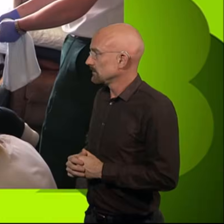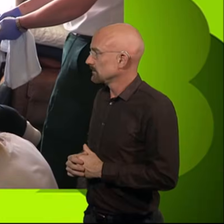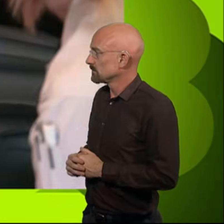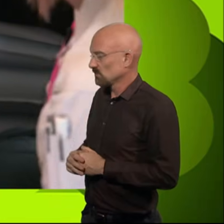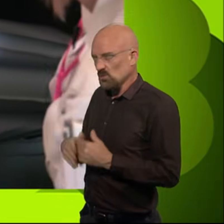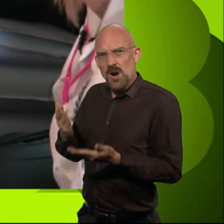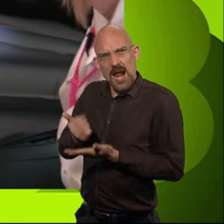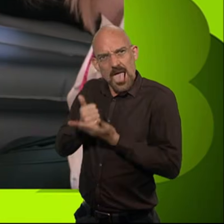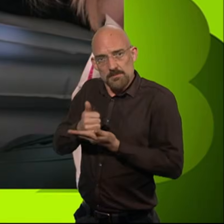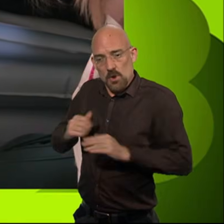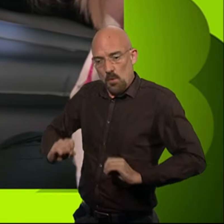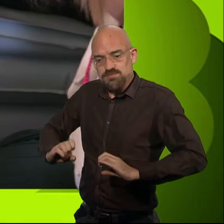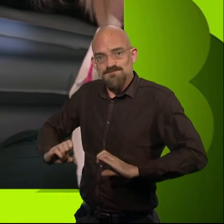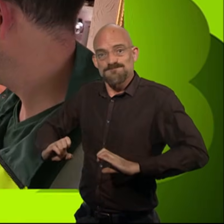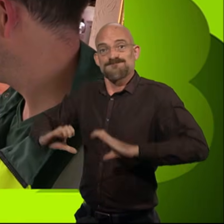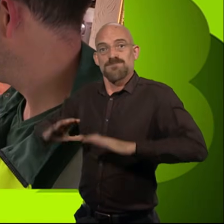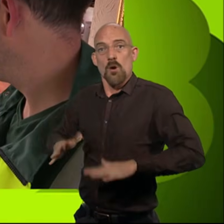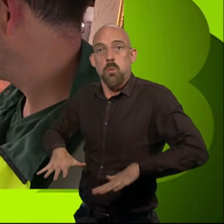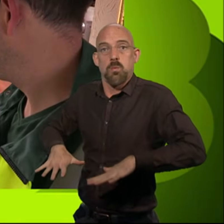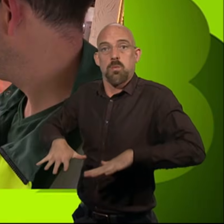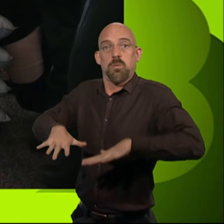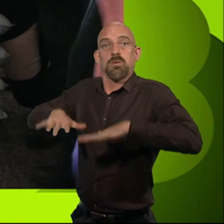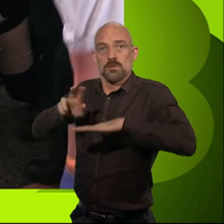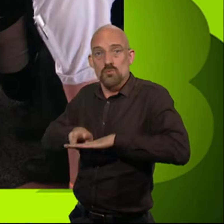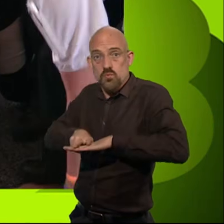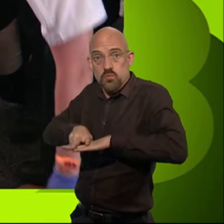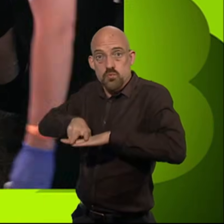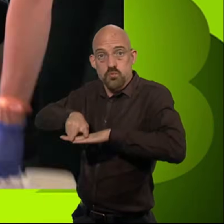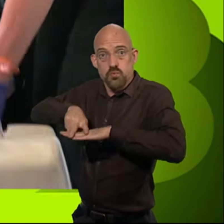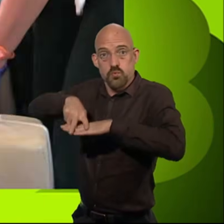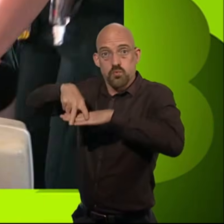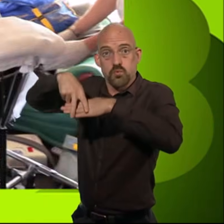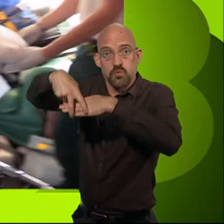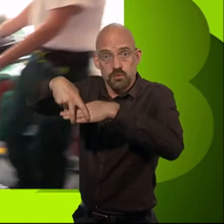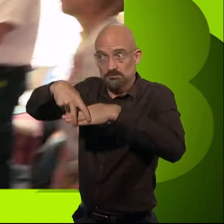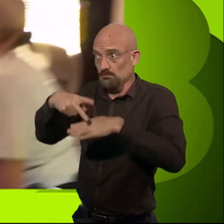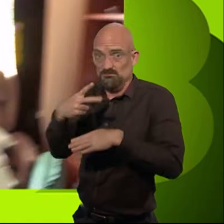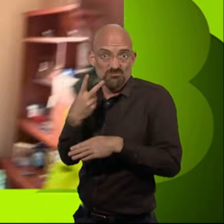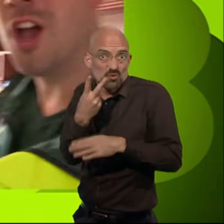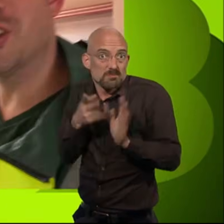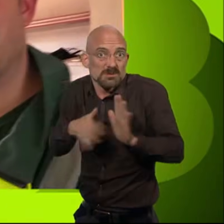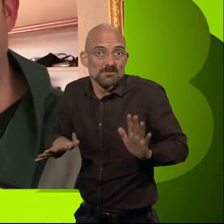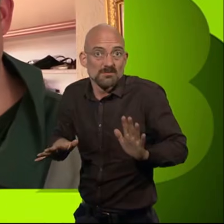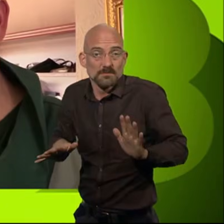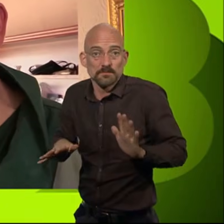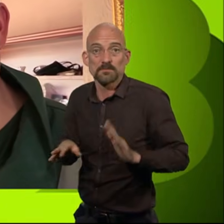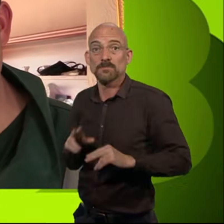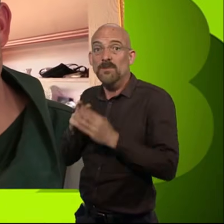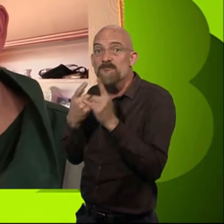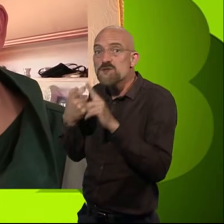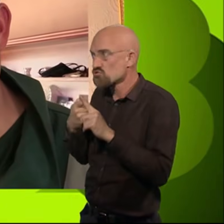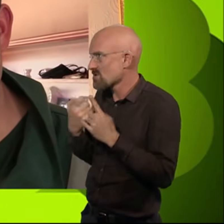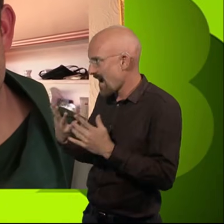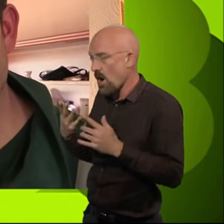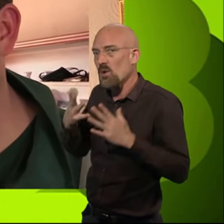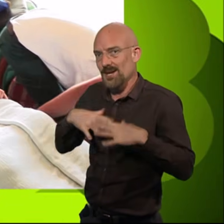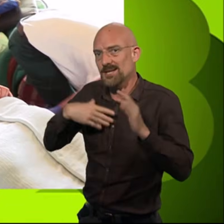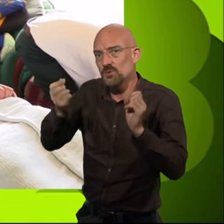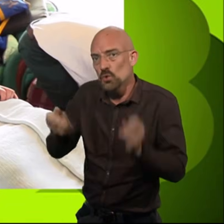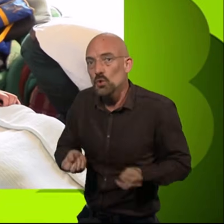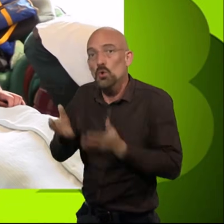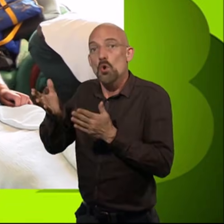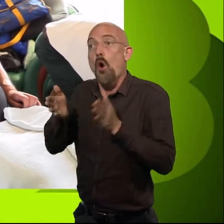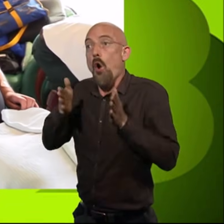With the aid of this inflating cushion, Frank is off the ground in just a couple of minutes. Hold on, So that's Frank on his way to hospital.